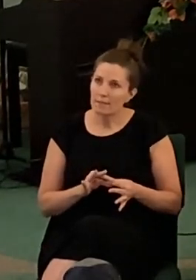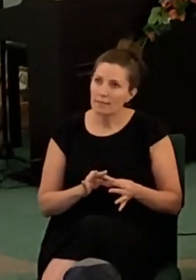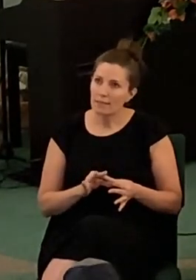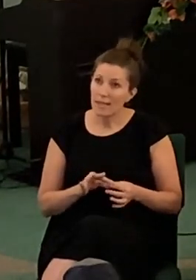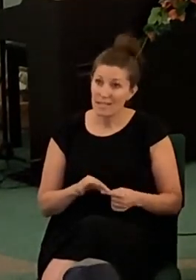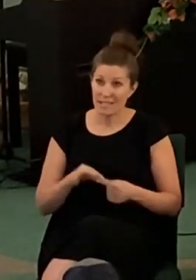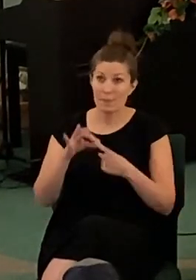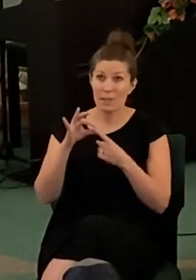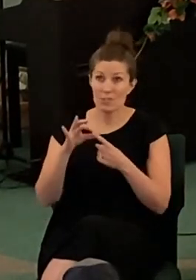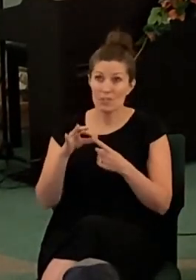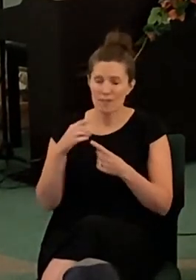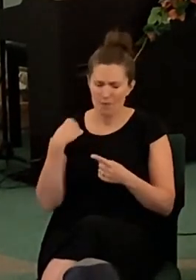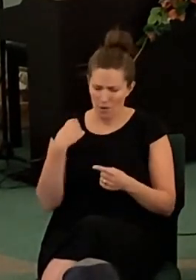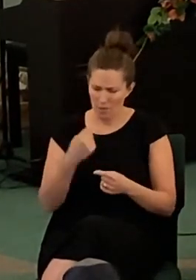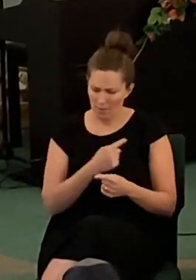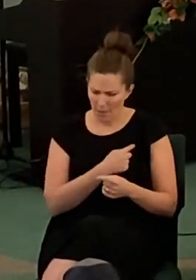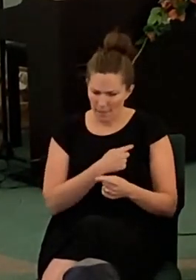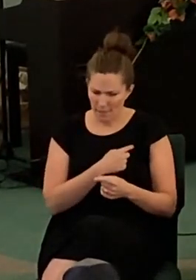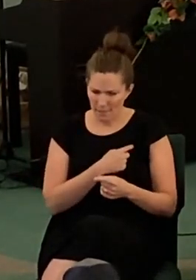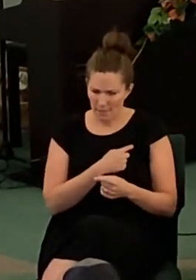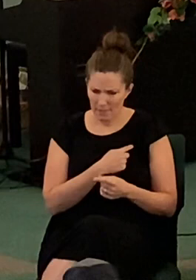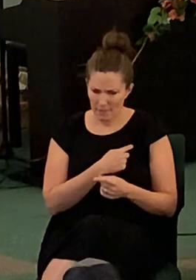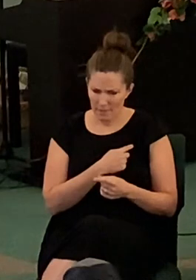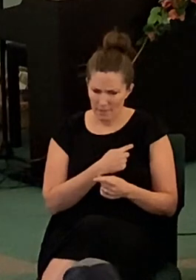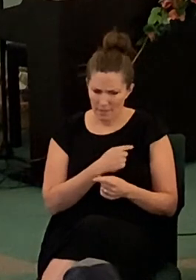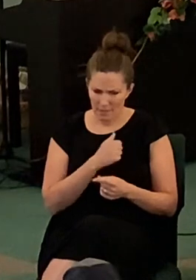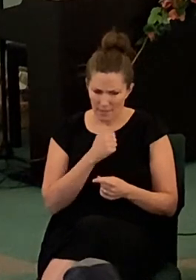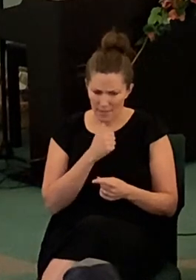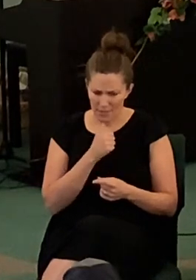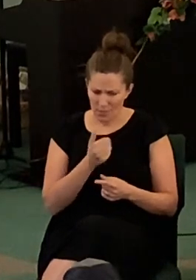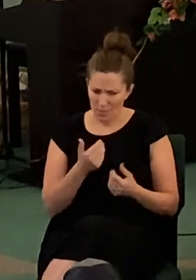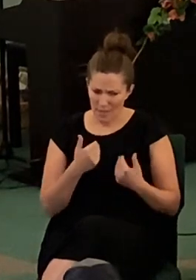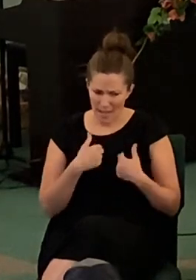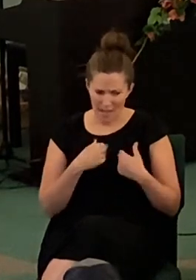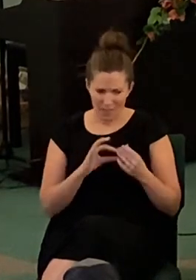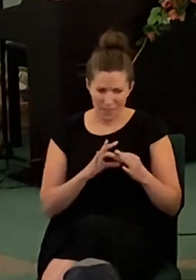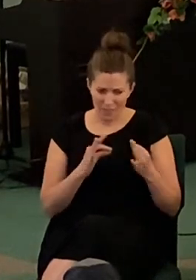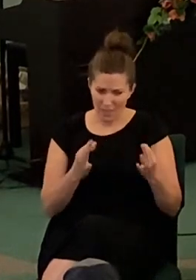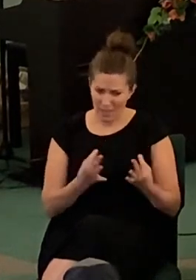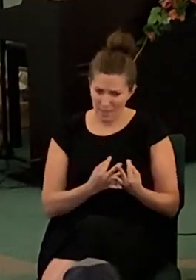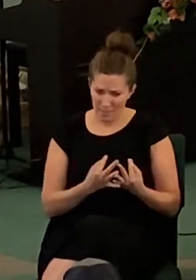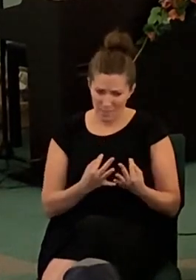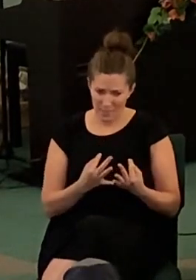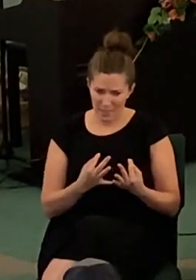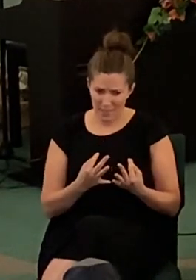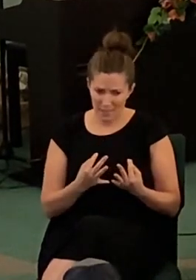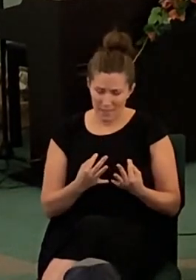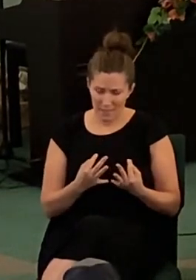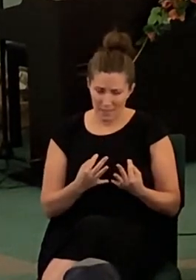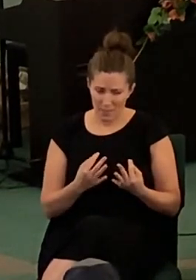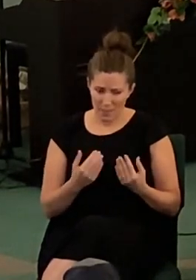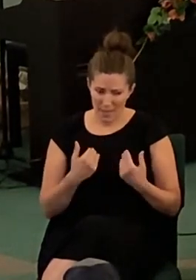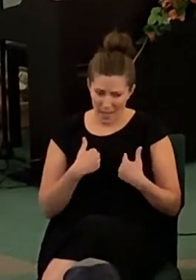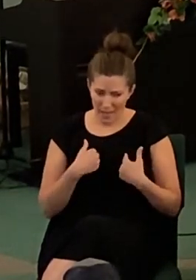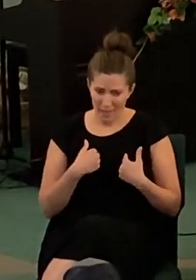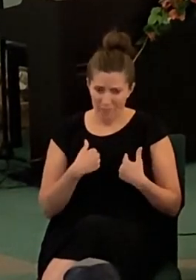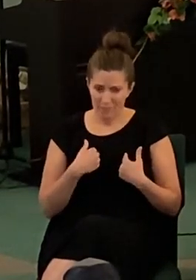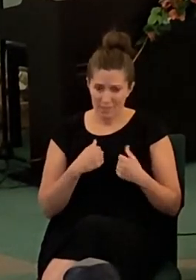especially for those of us that didn't come from a family where we get to enjoy unconditional